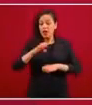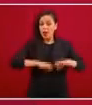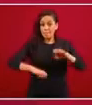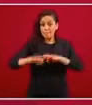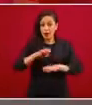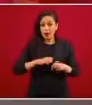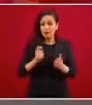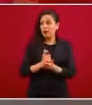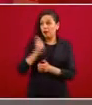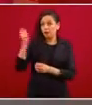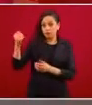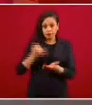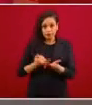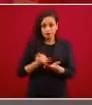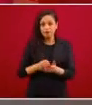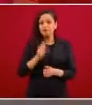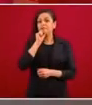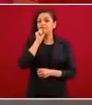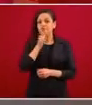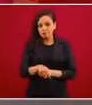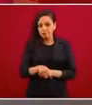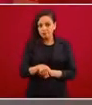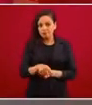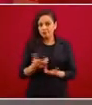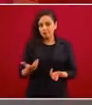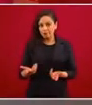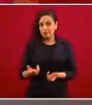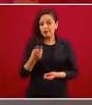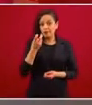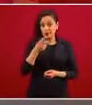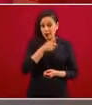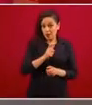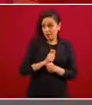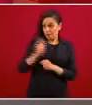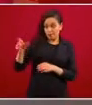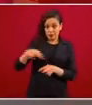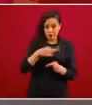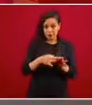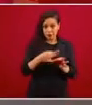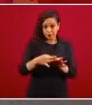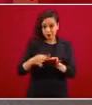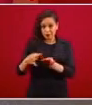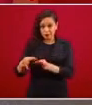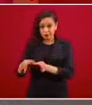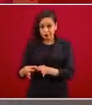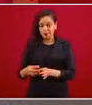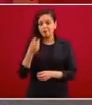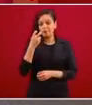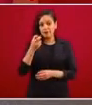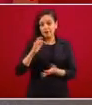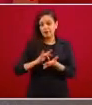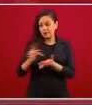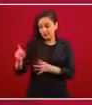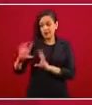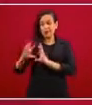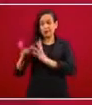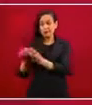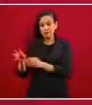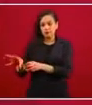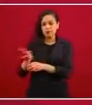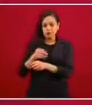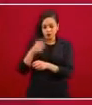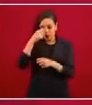also the companies, the businesses that pay their taxes. I think most of them pay their taxes, and all of